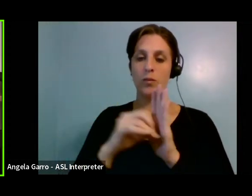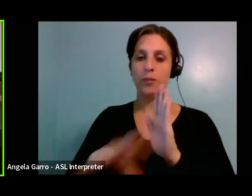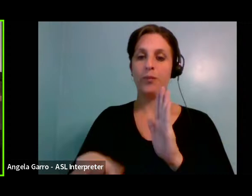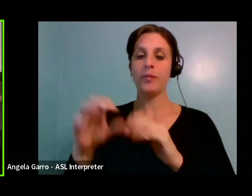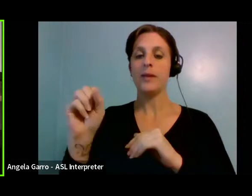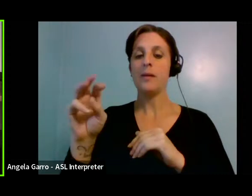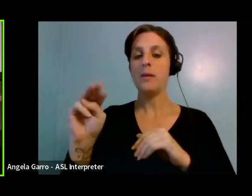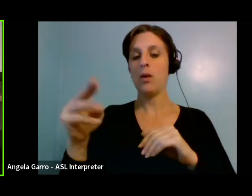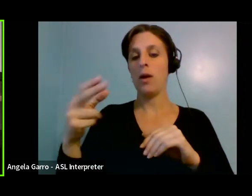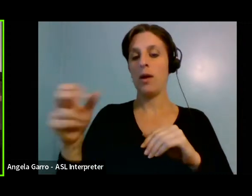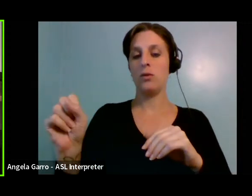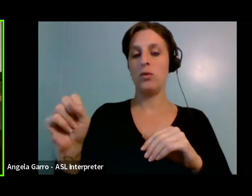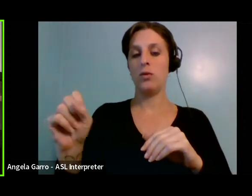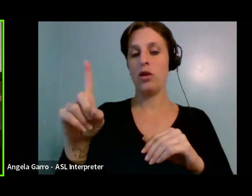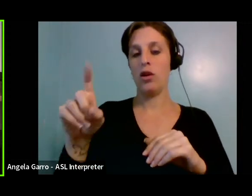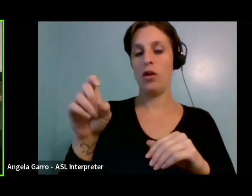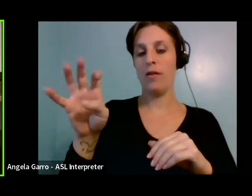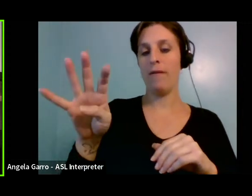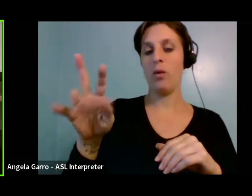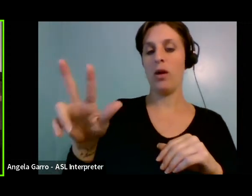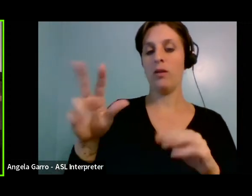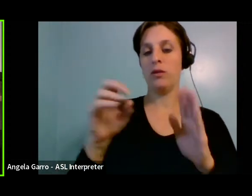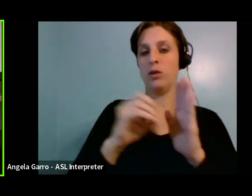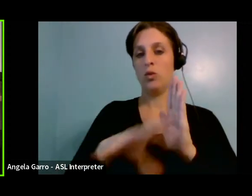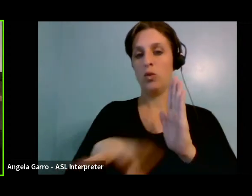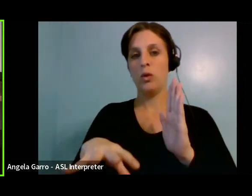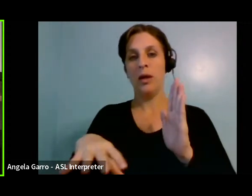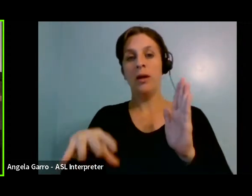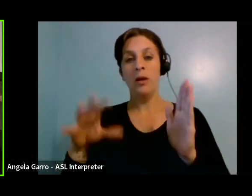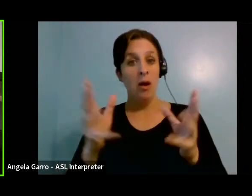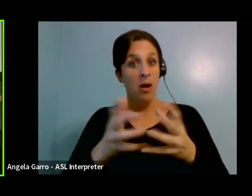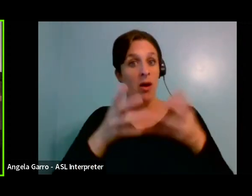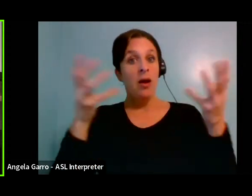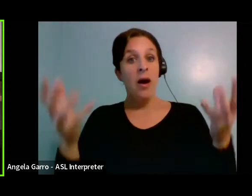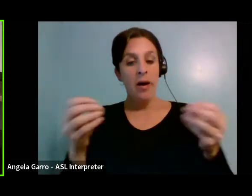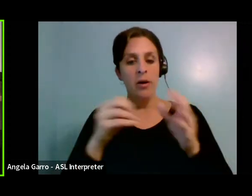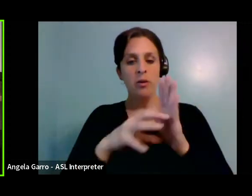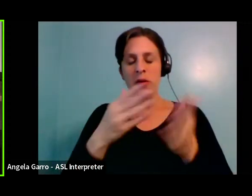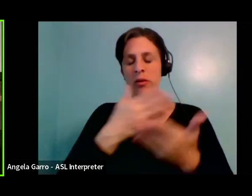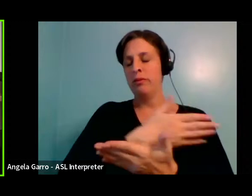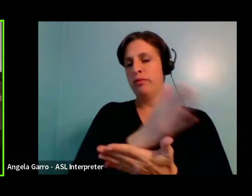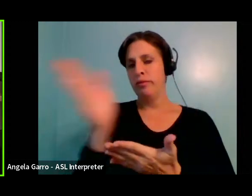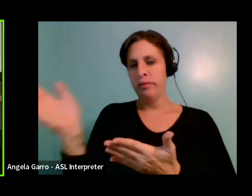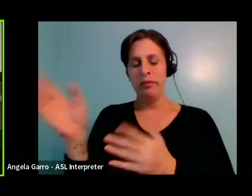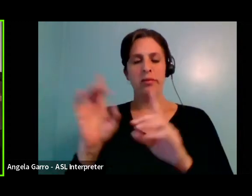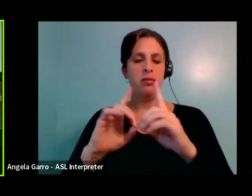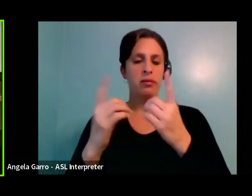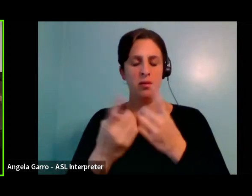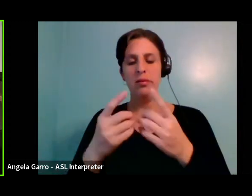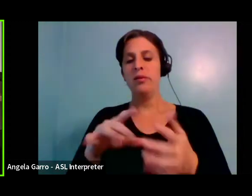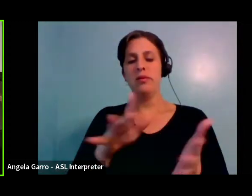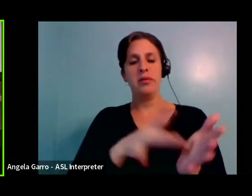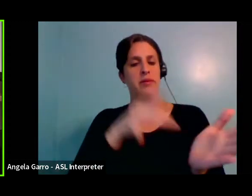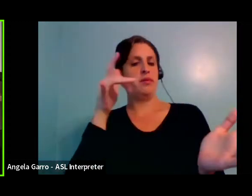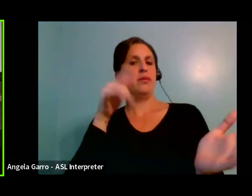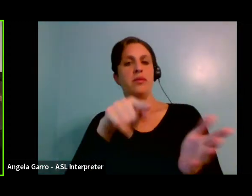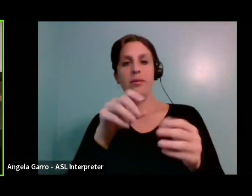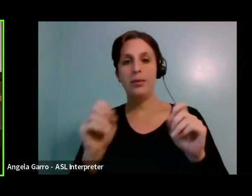San Mateo High School, 143 students. So a lot of students across the district took advantage of this